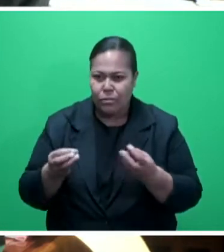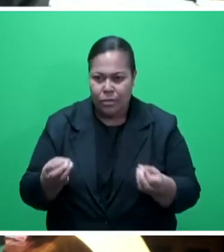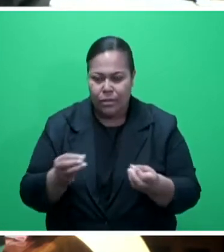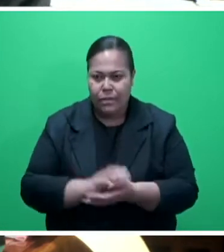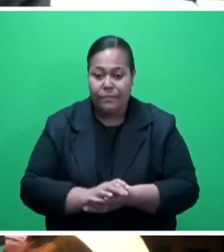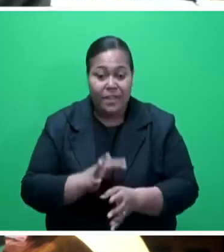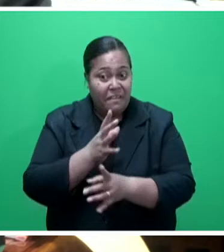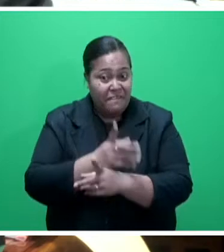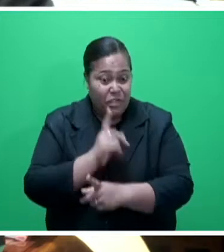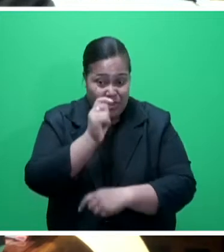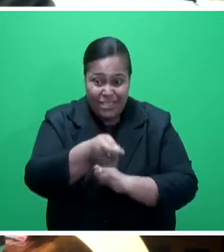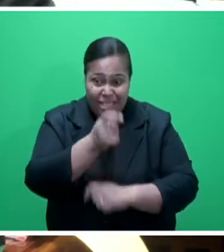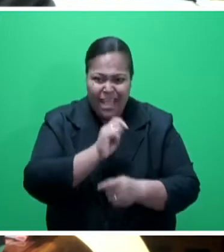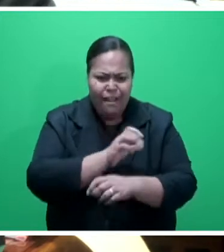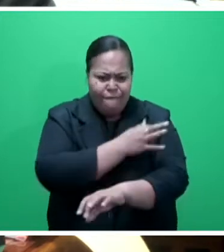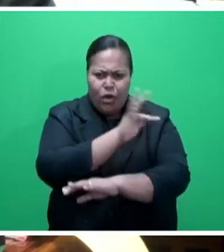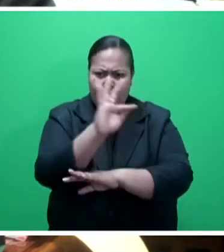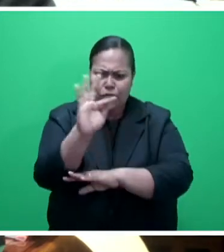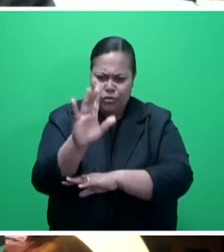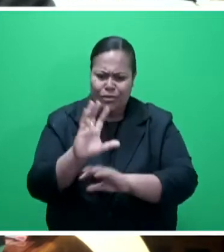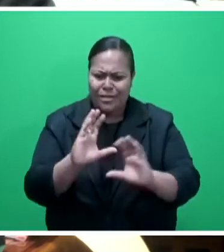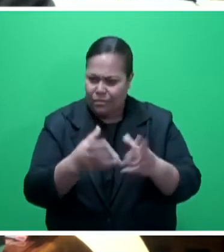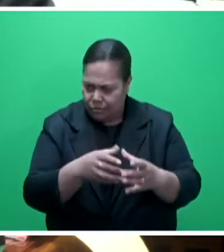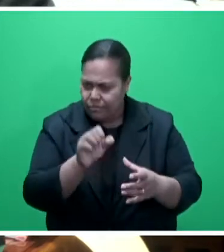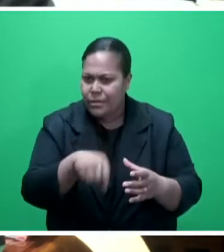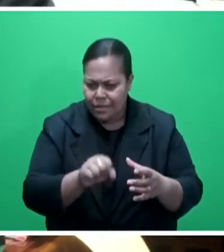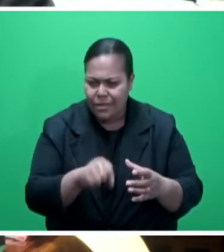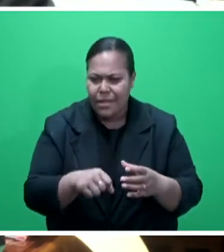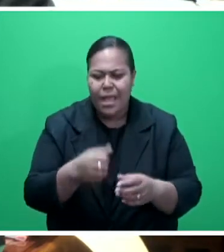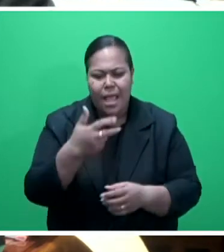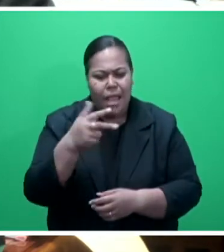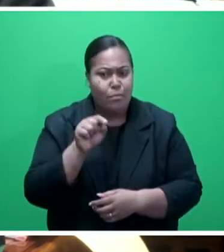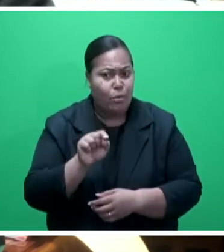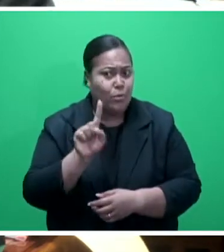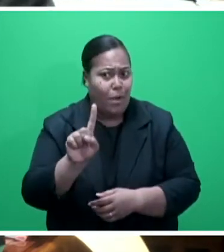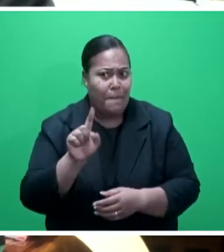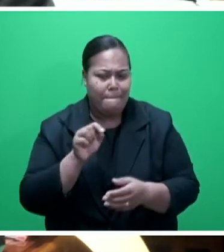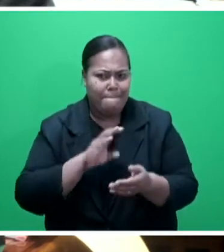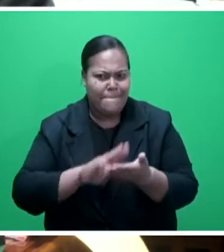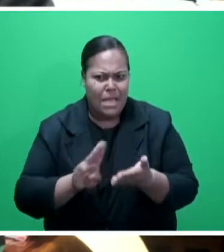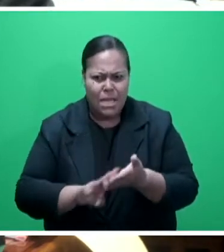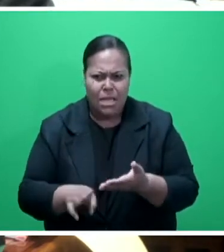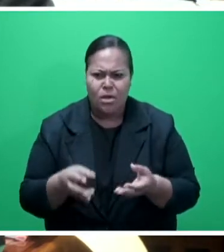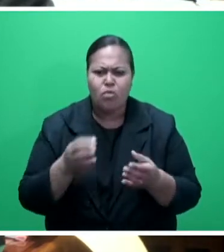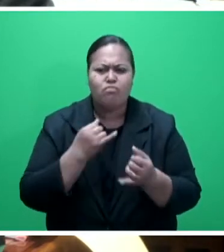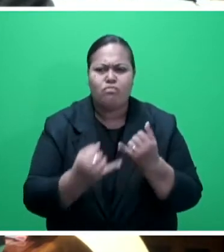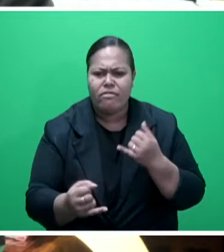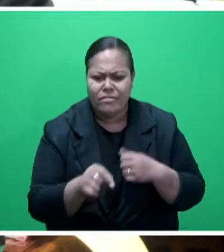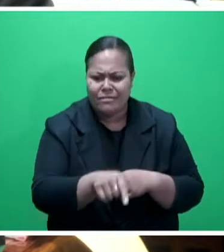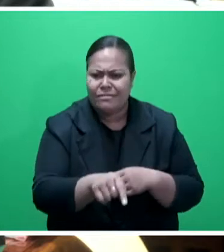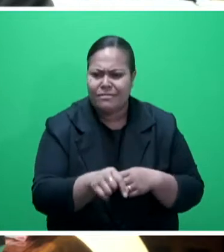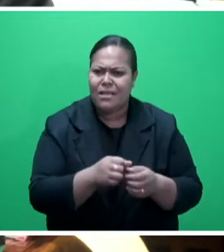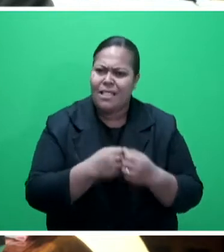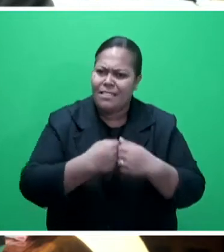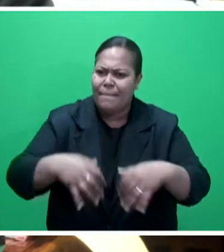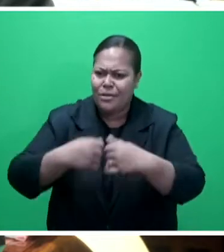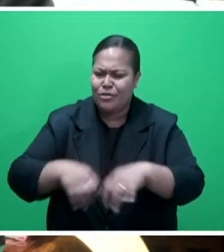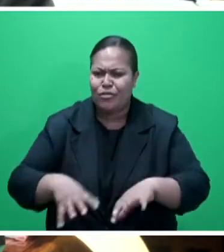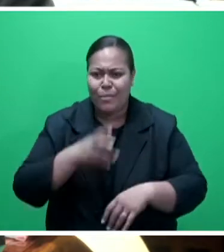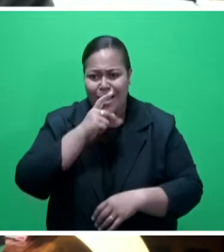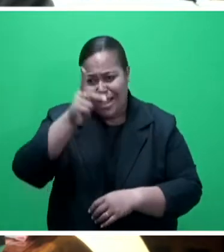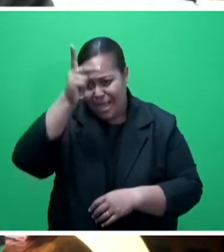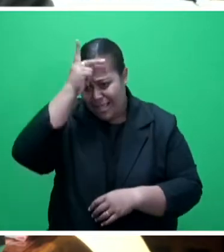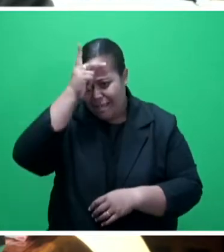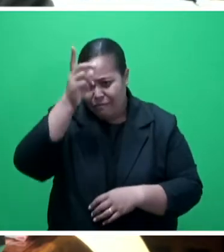forestry sectors have also sustained damages worth $8.1 million. And this is largely driven by the damages to the Kandavu and Matuku